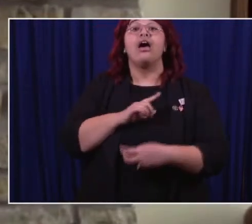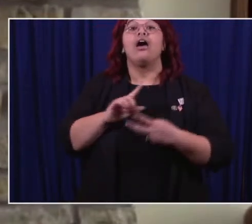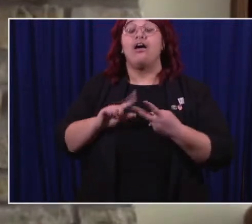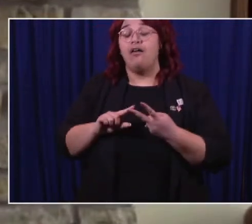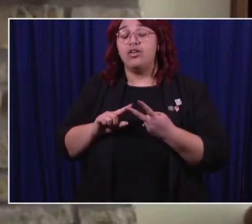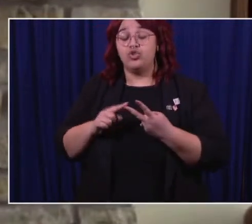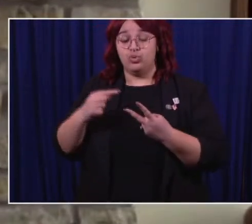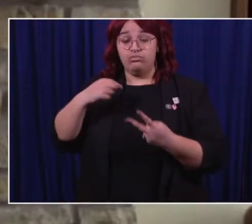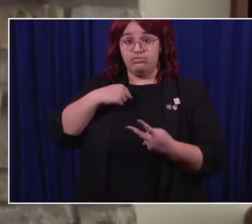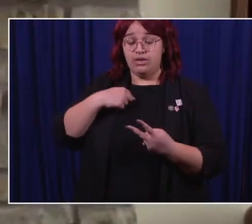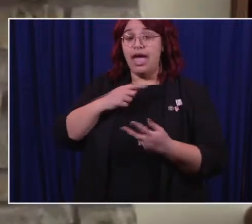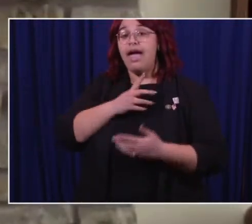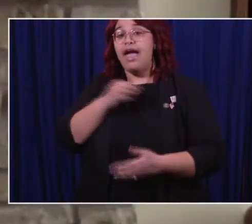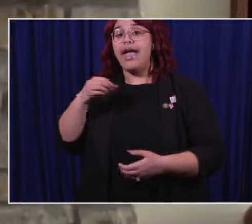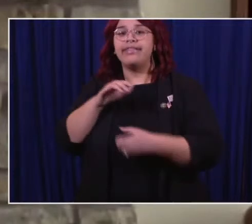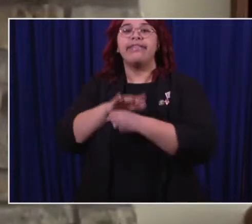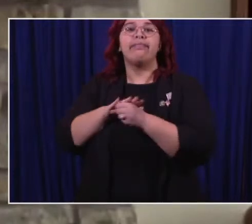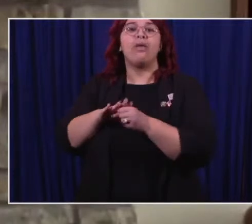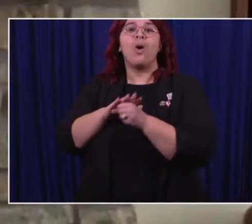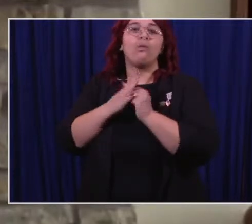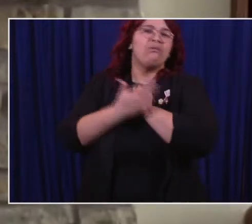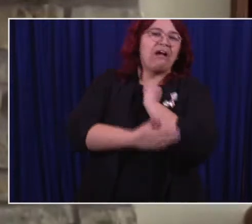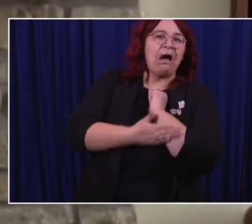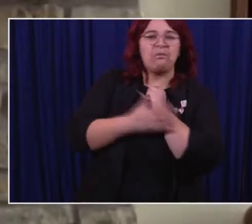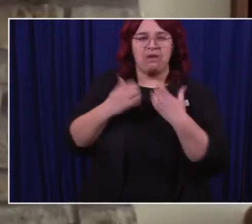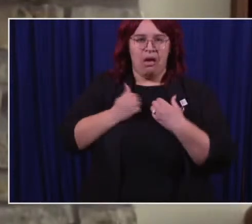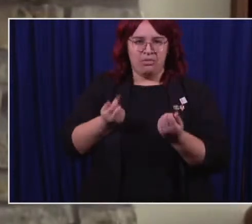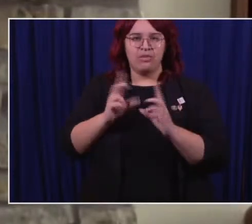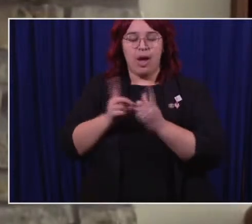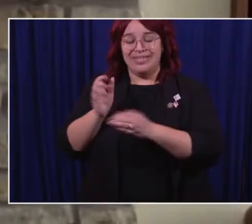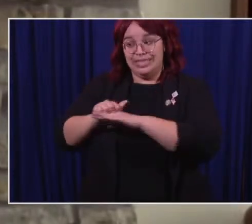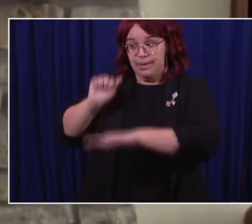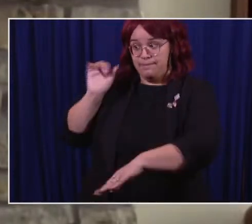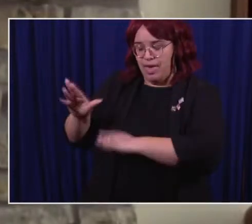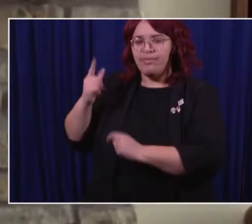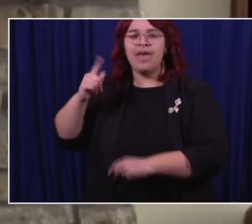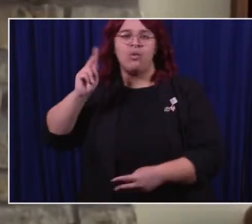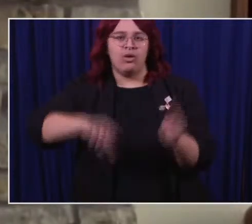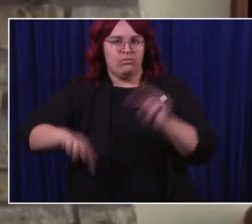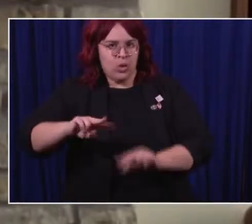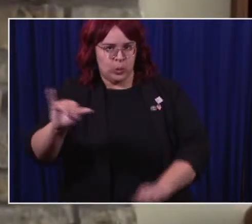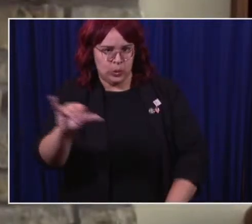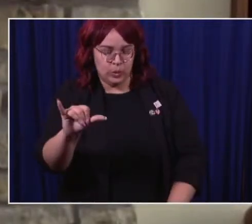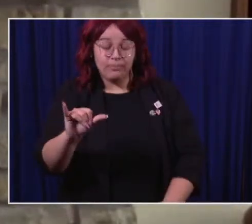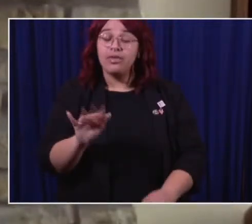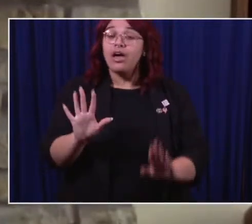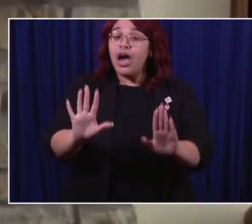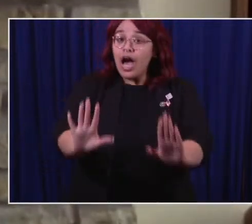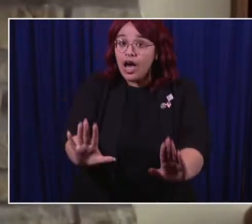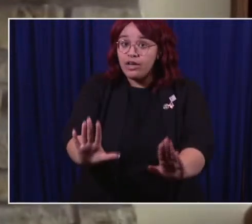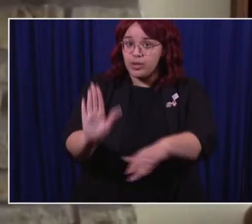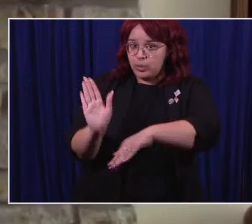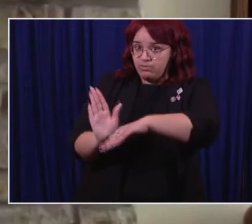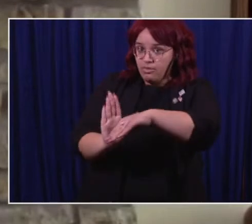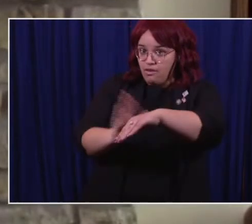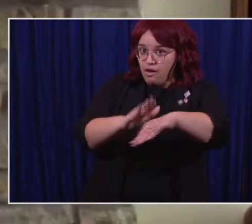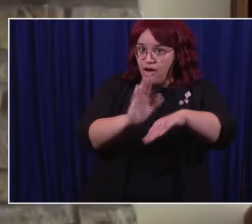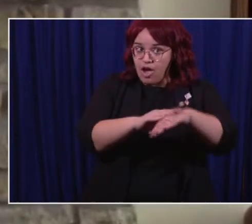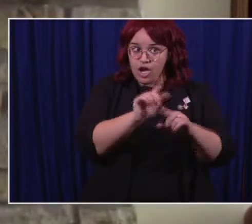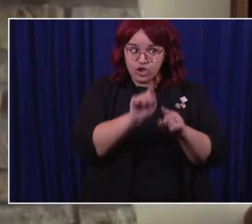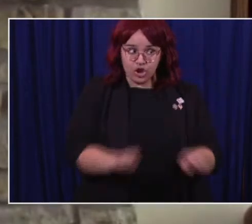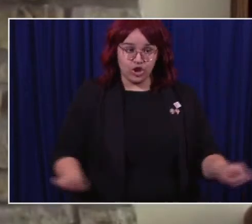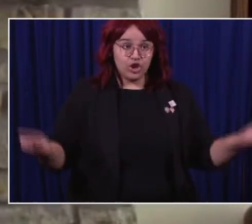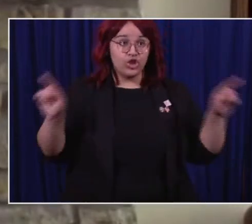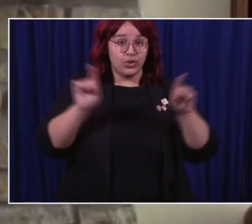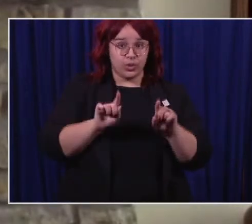plan as well. We've had a caution though, and the caution is that the